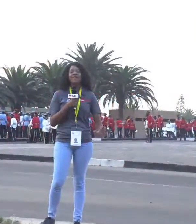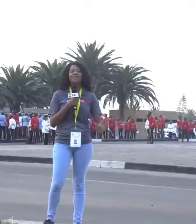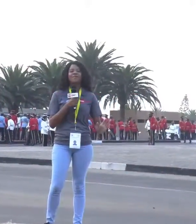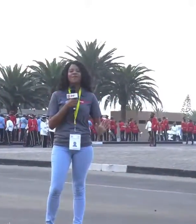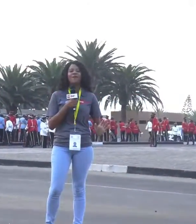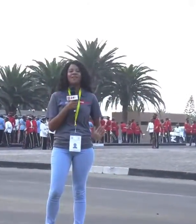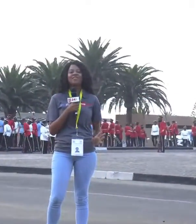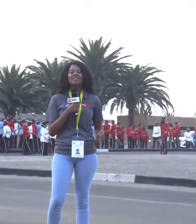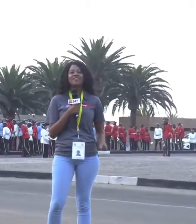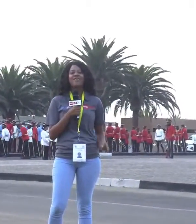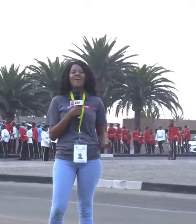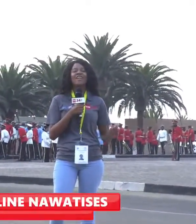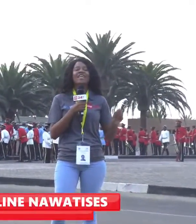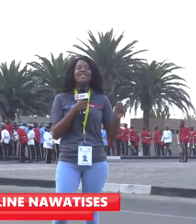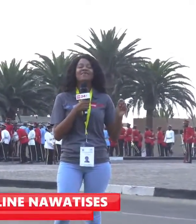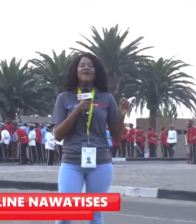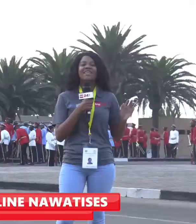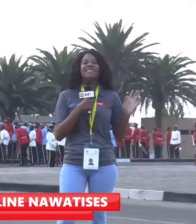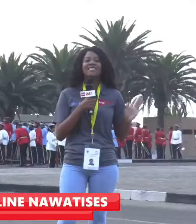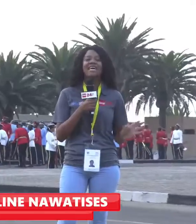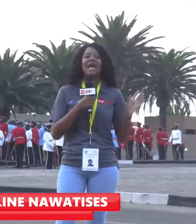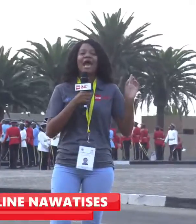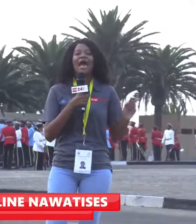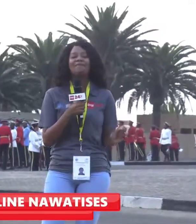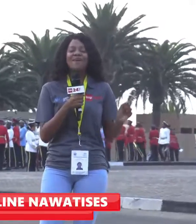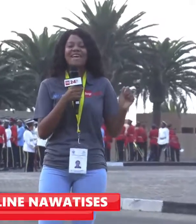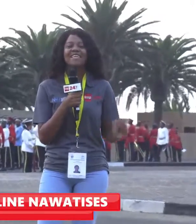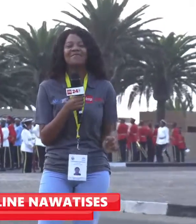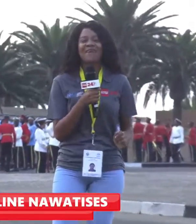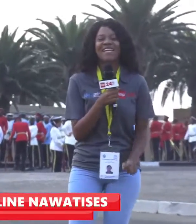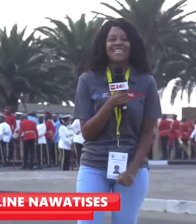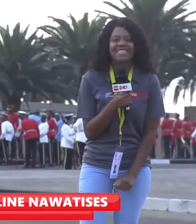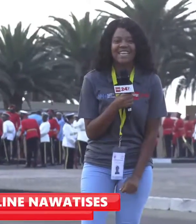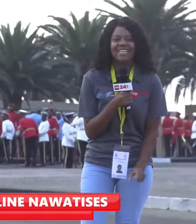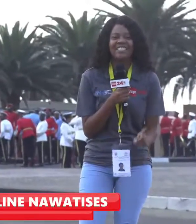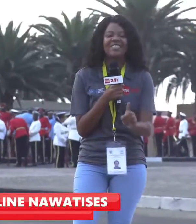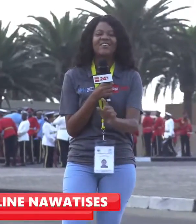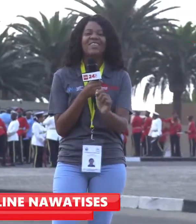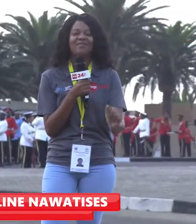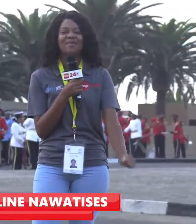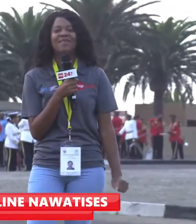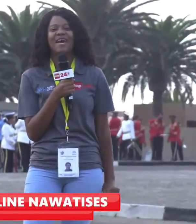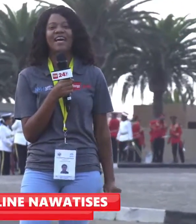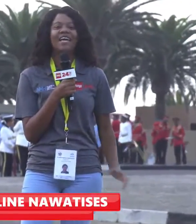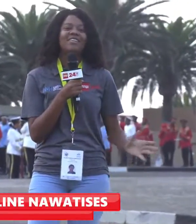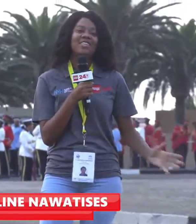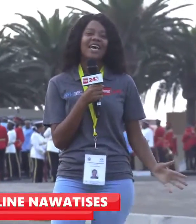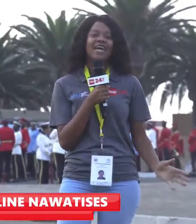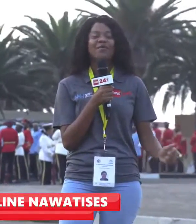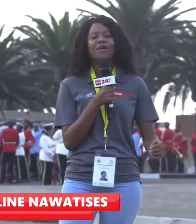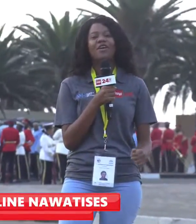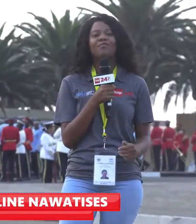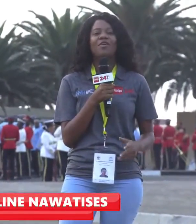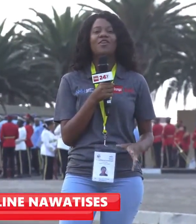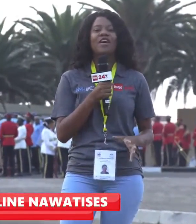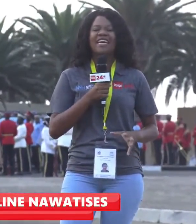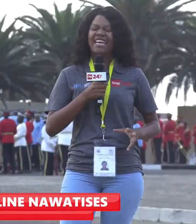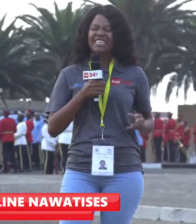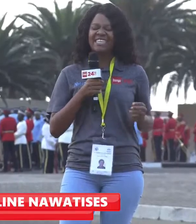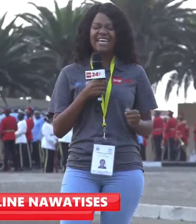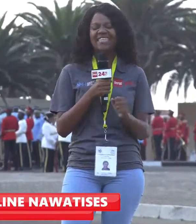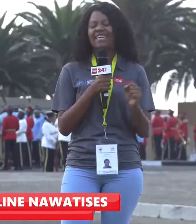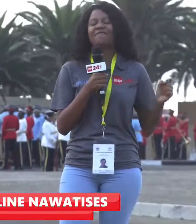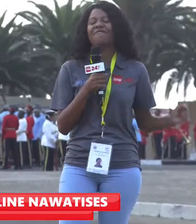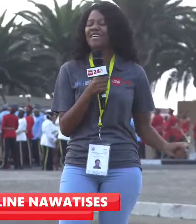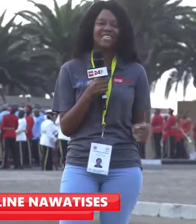viewers, and a very warm welcome to you on Independence Day. Happy Independence Day to you, Namibia. Today, we're going to bring you